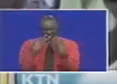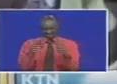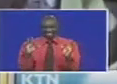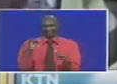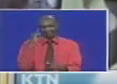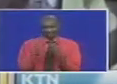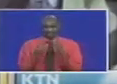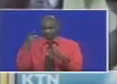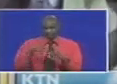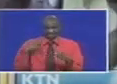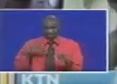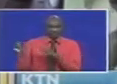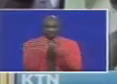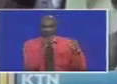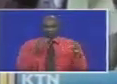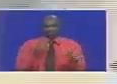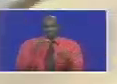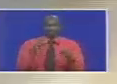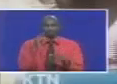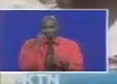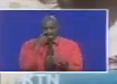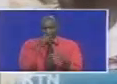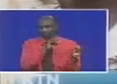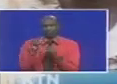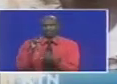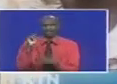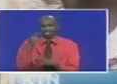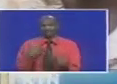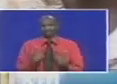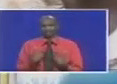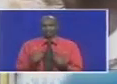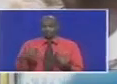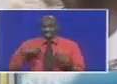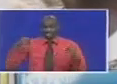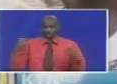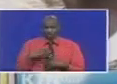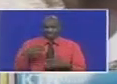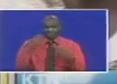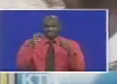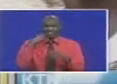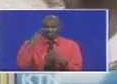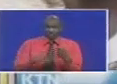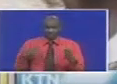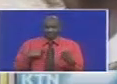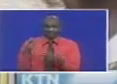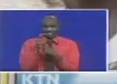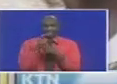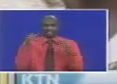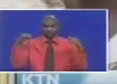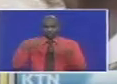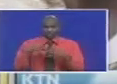but the exodus from South Sudan continues. We were shocked that the president called a press conference